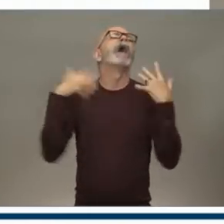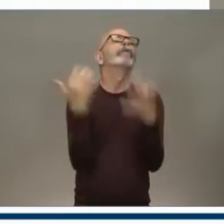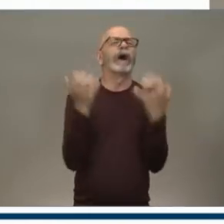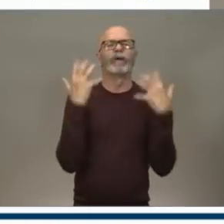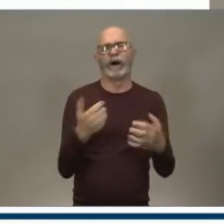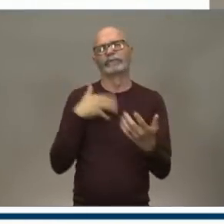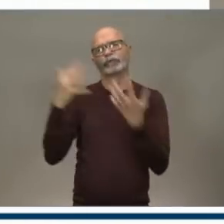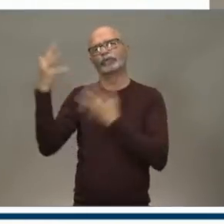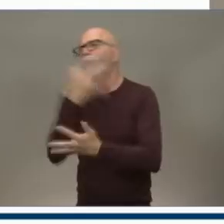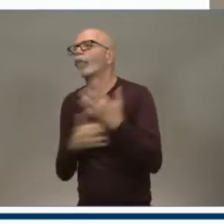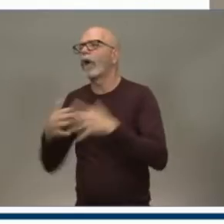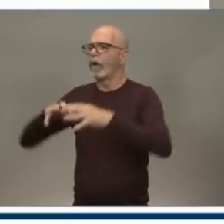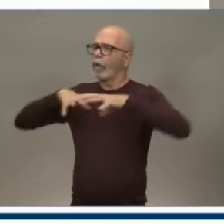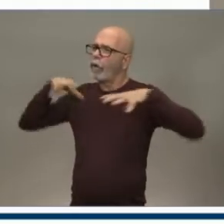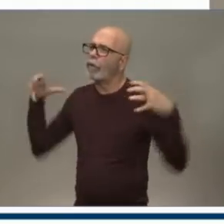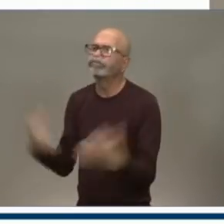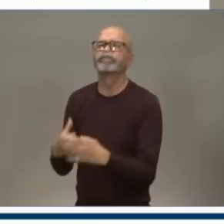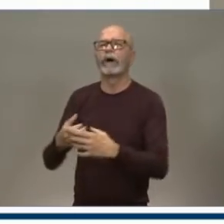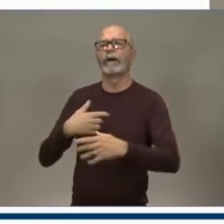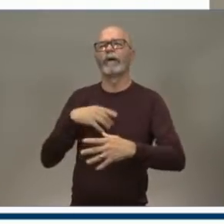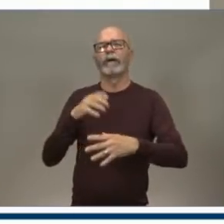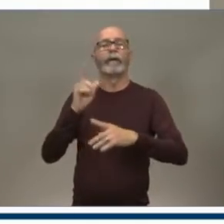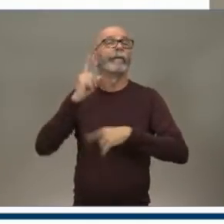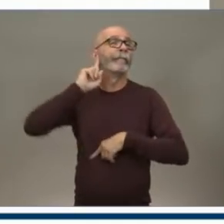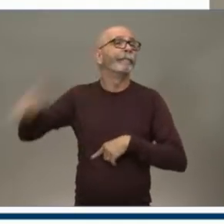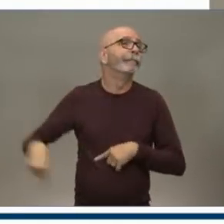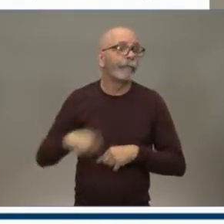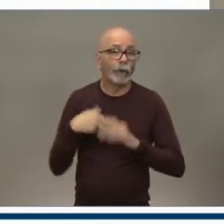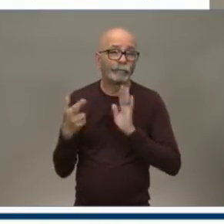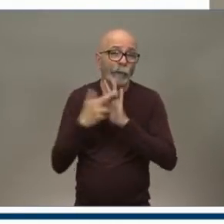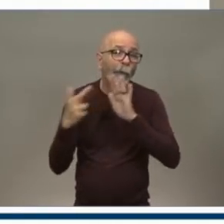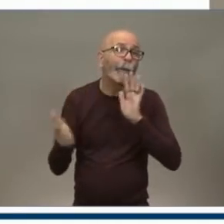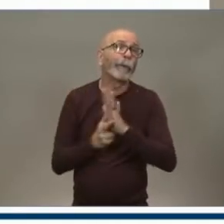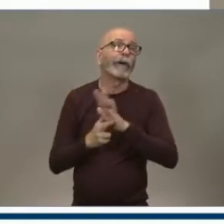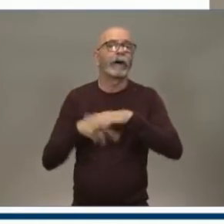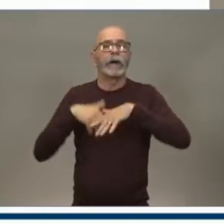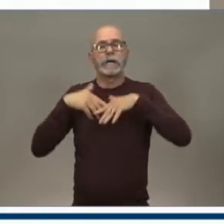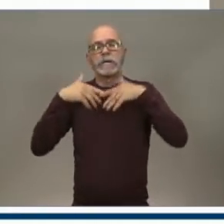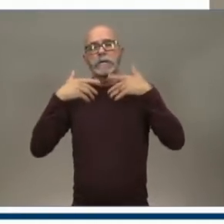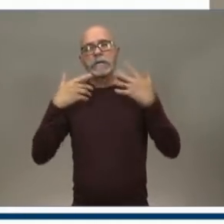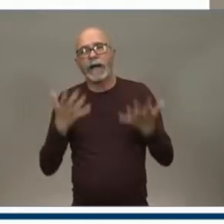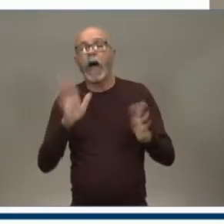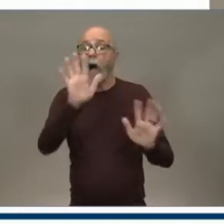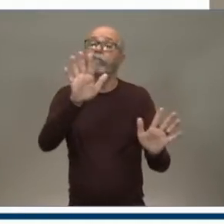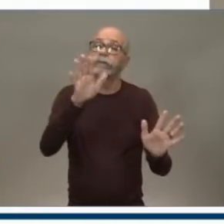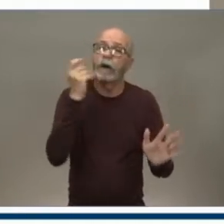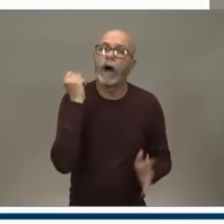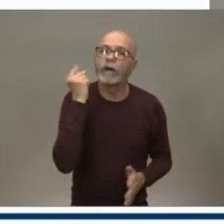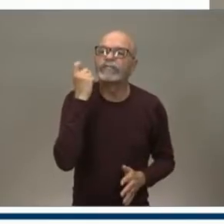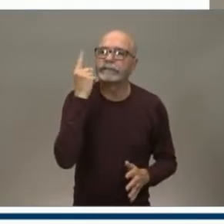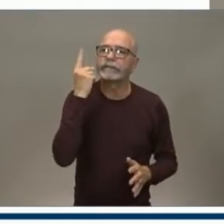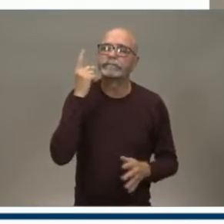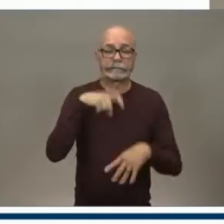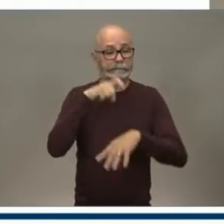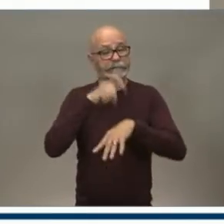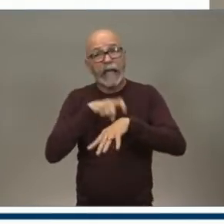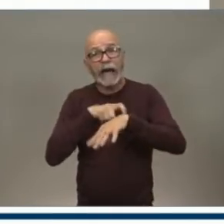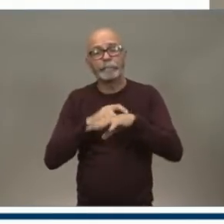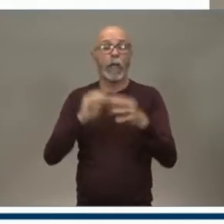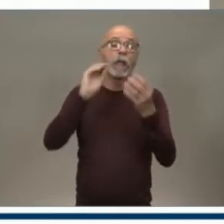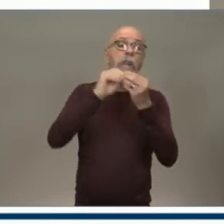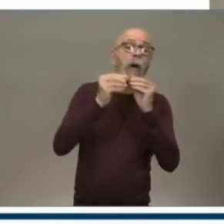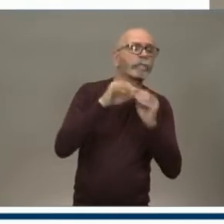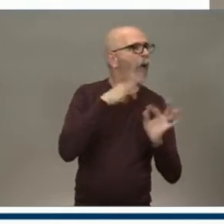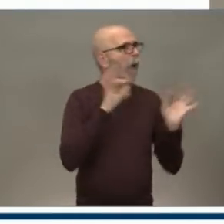limits. It's natural. We've let our guard down as we got through the summer and COVID was low, but we need to up our